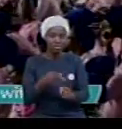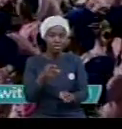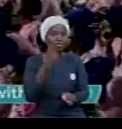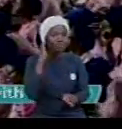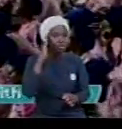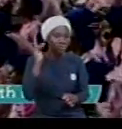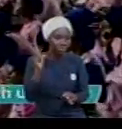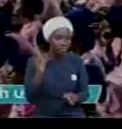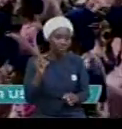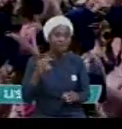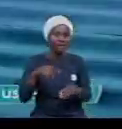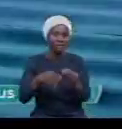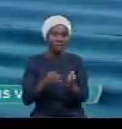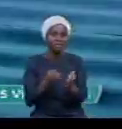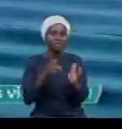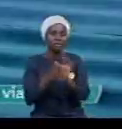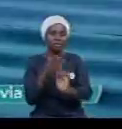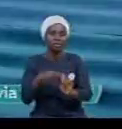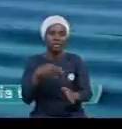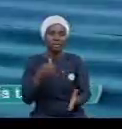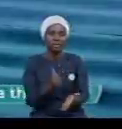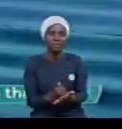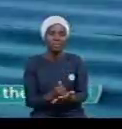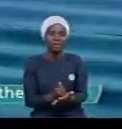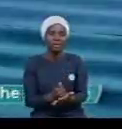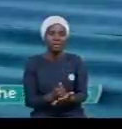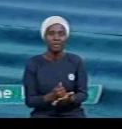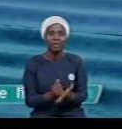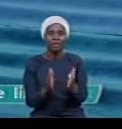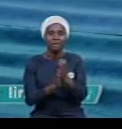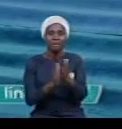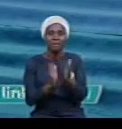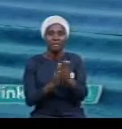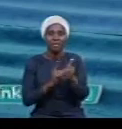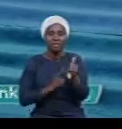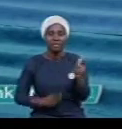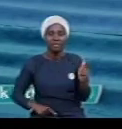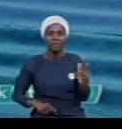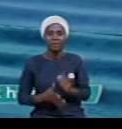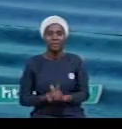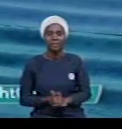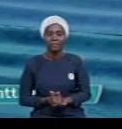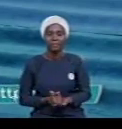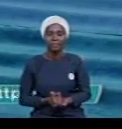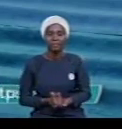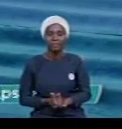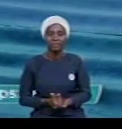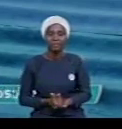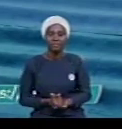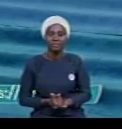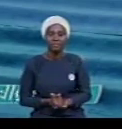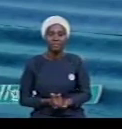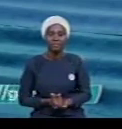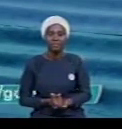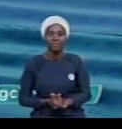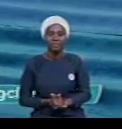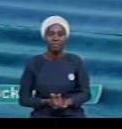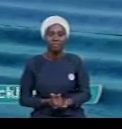name. Praise the Lord. Hallelujah. Beside me is Sister Godswill